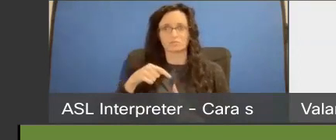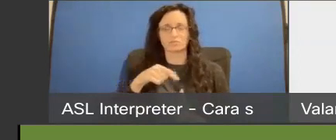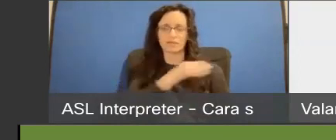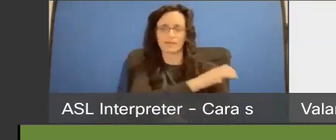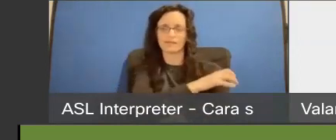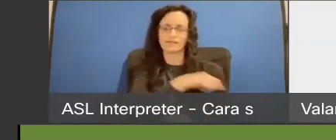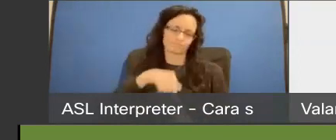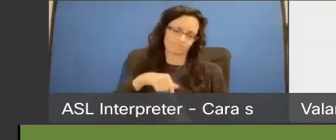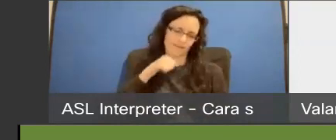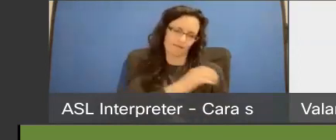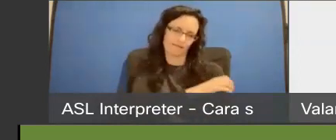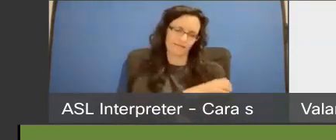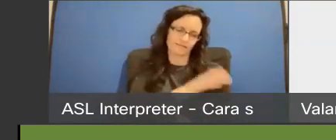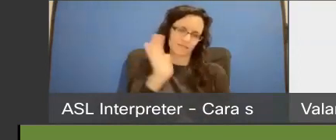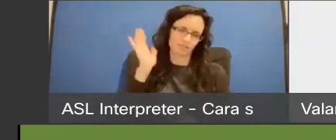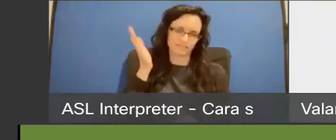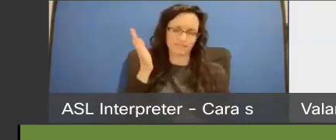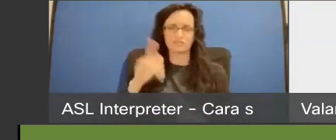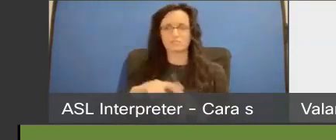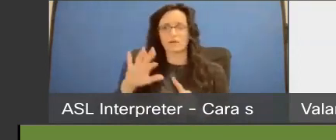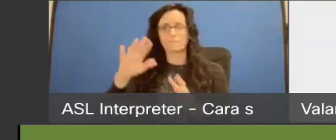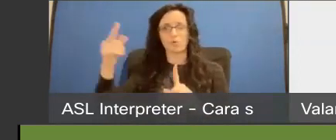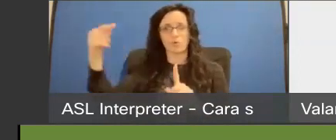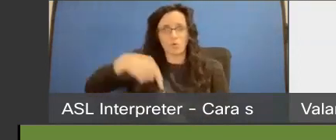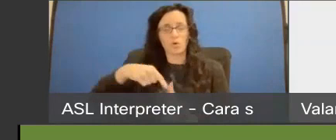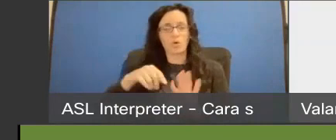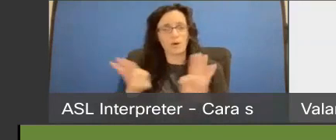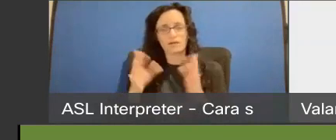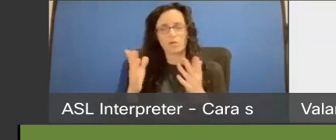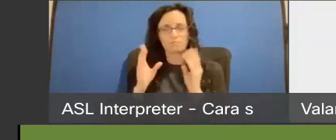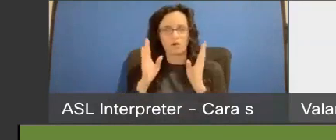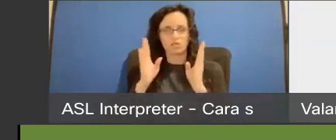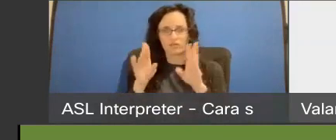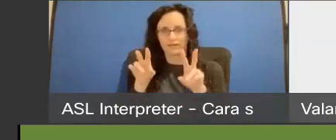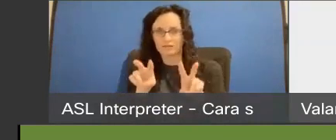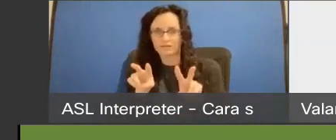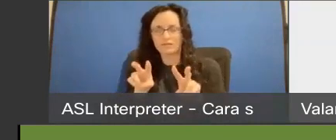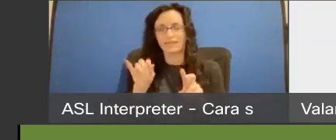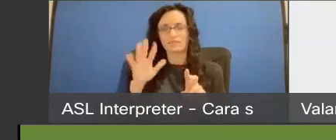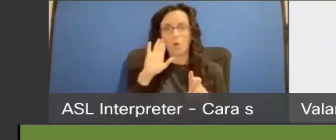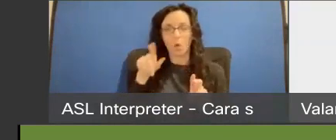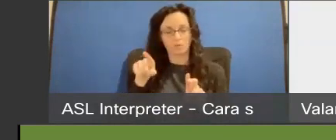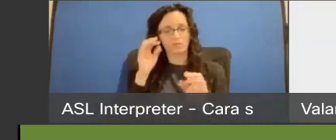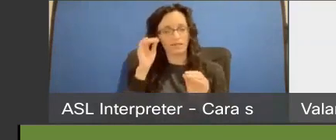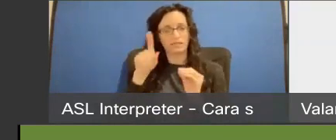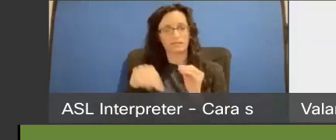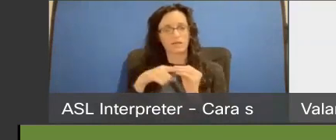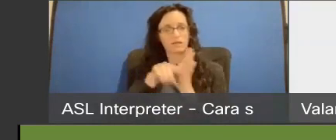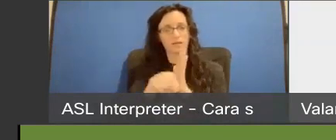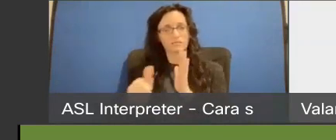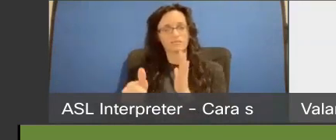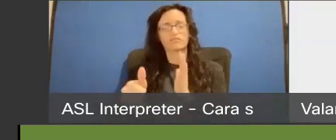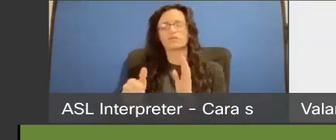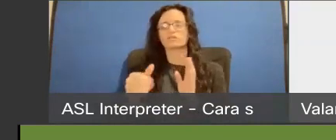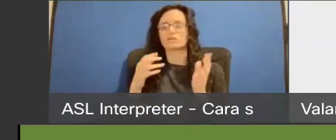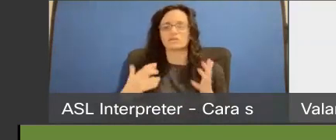of where you're coming from, is just close monitoring. That if we know that somebody has experienced suicidal ideation, we don't want to let our guard down. We want to